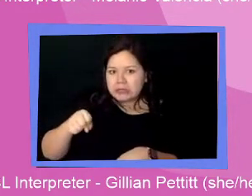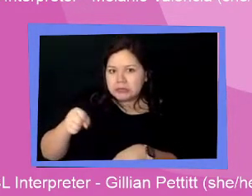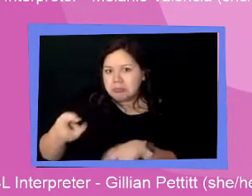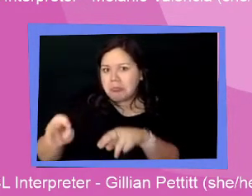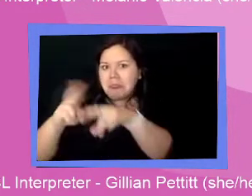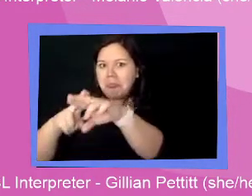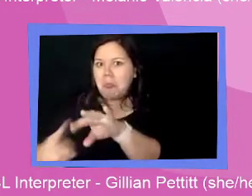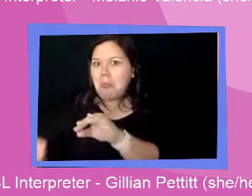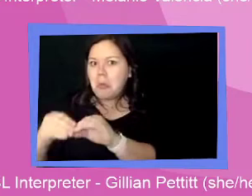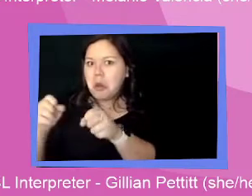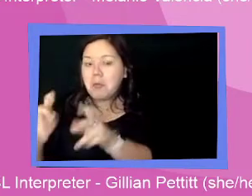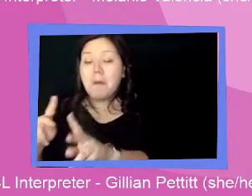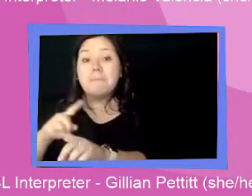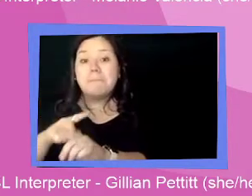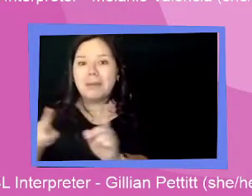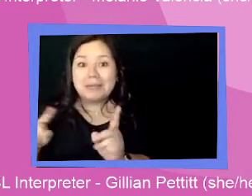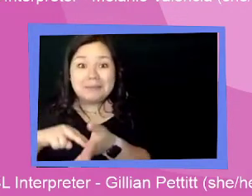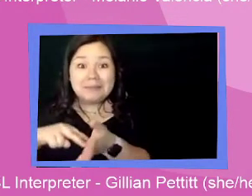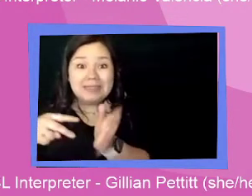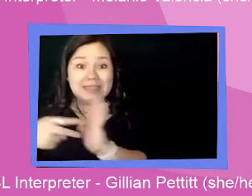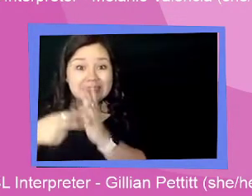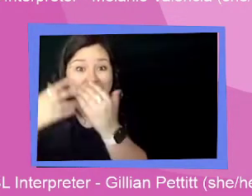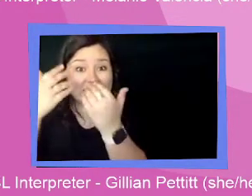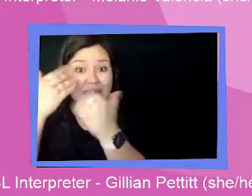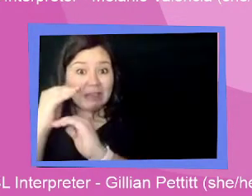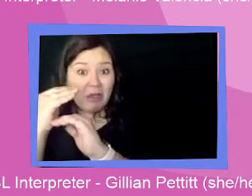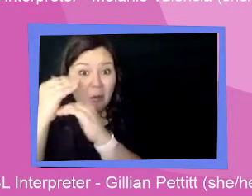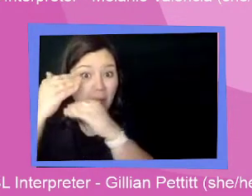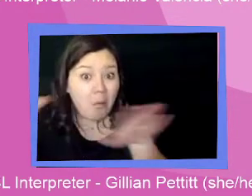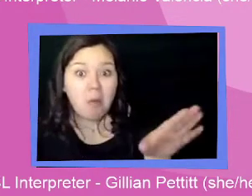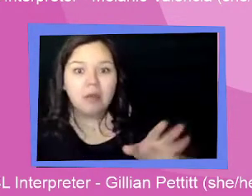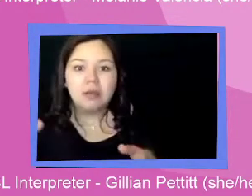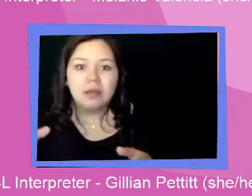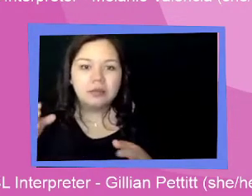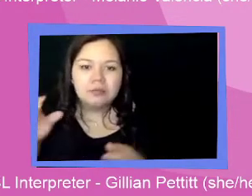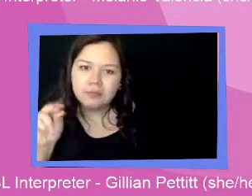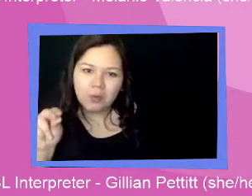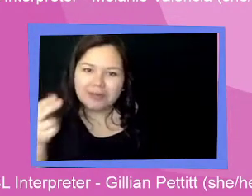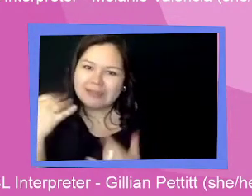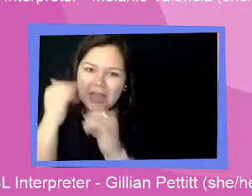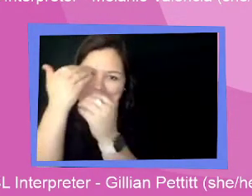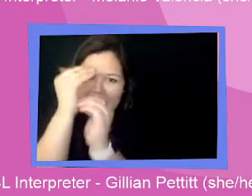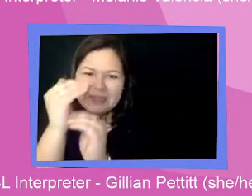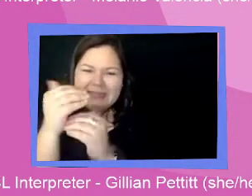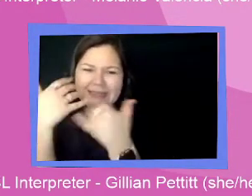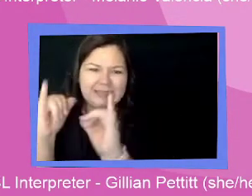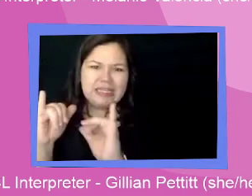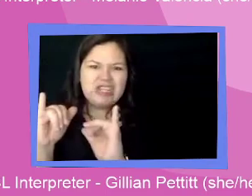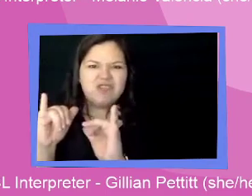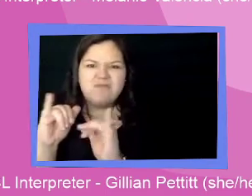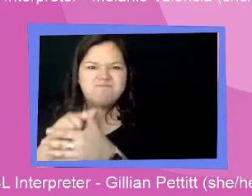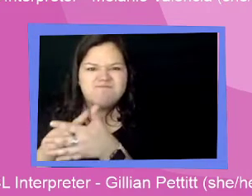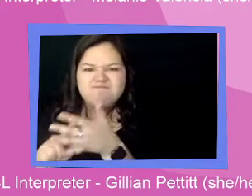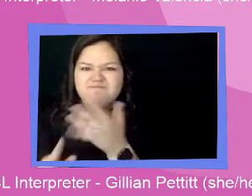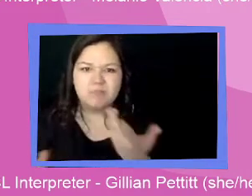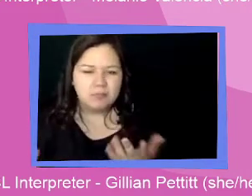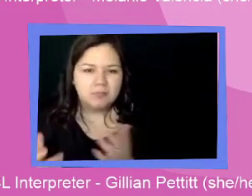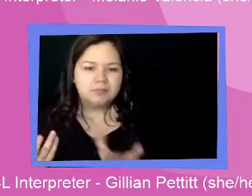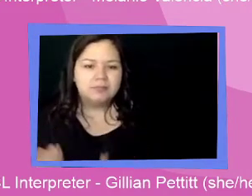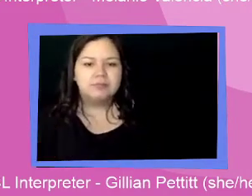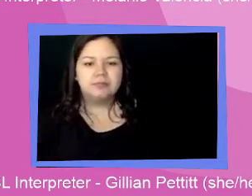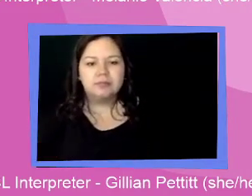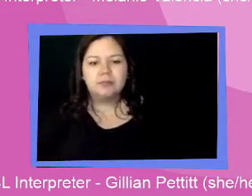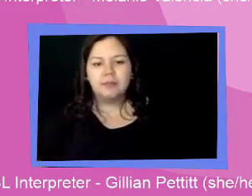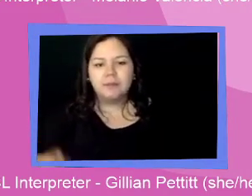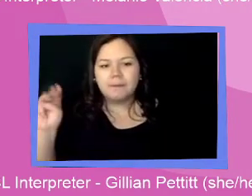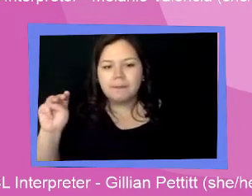that doesn't mean that the options are not still limited. Mm. Yeah, I would really agree with that. And I think, too, we have to look